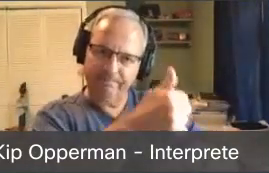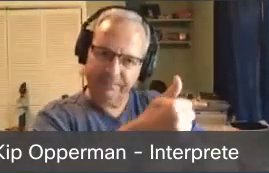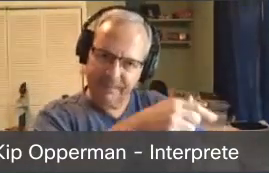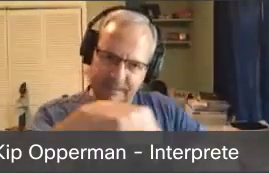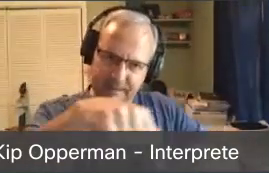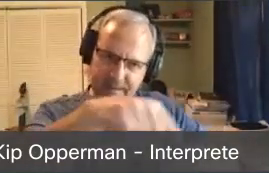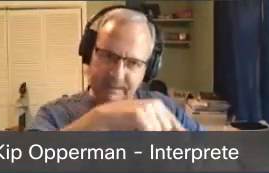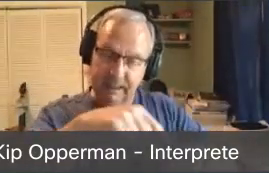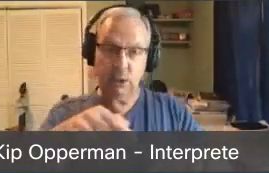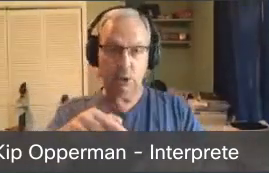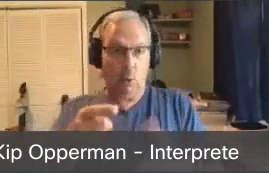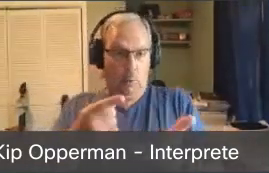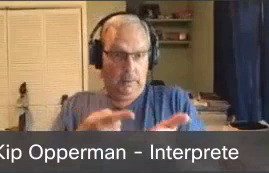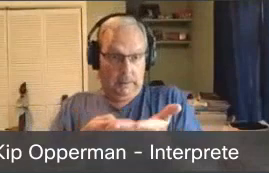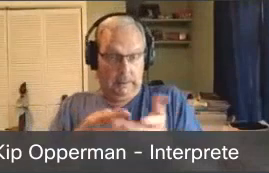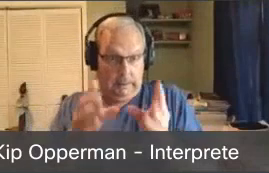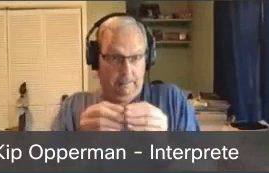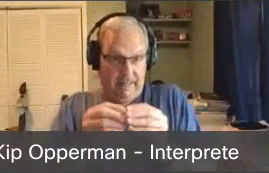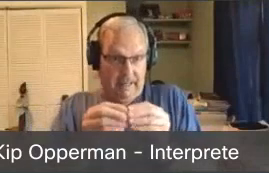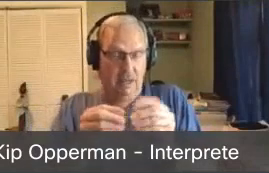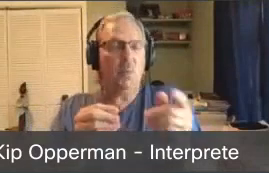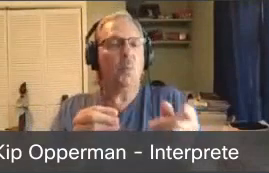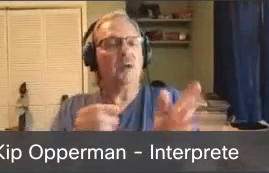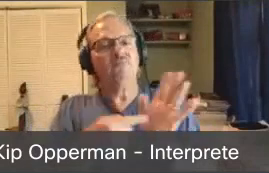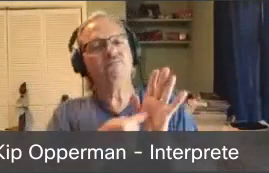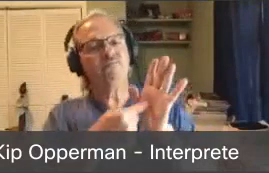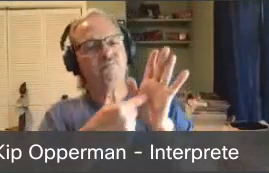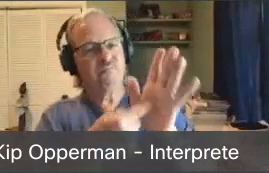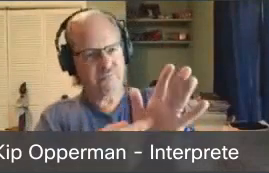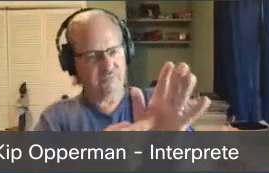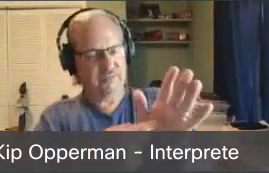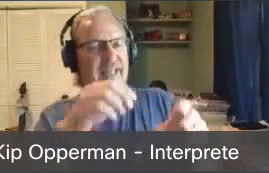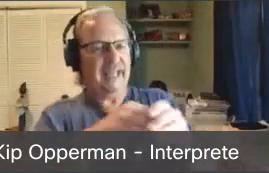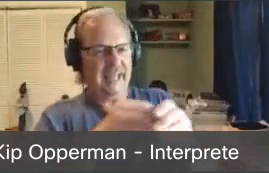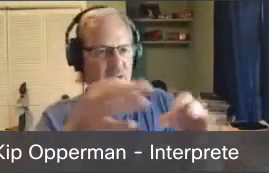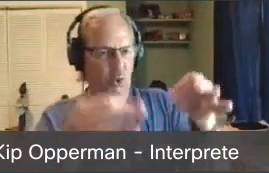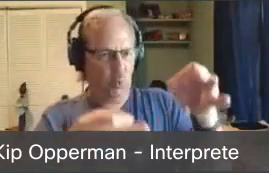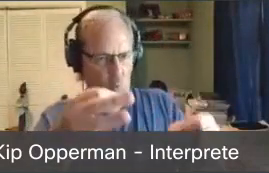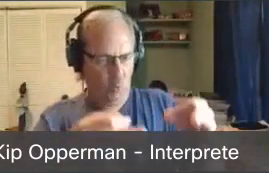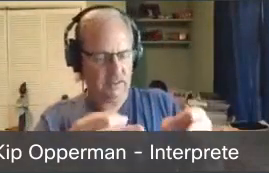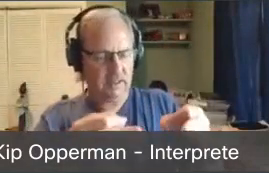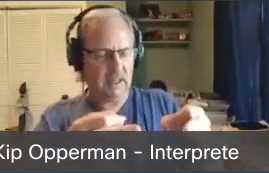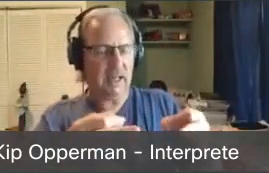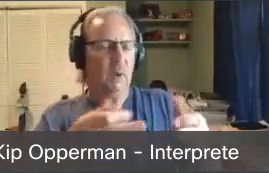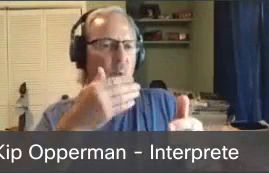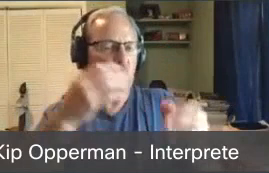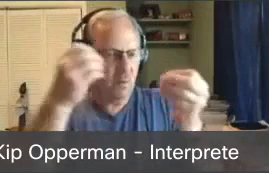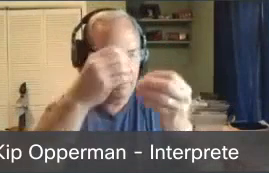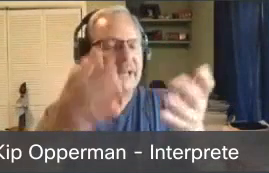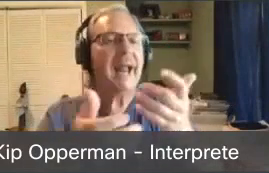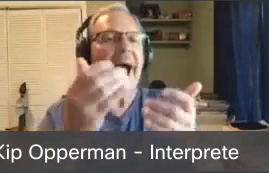key concepts on the importance of adopting a trauma-informed approach in drug courts and provide practical information on how to